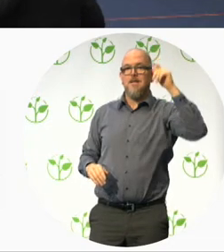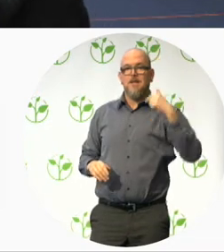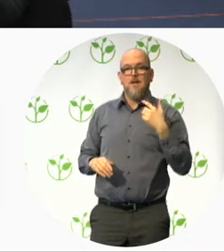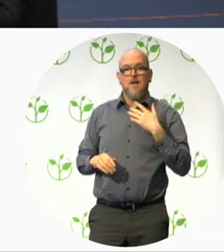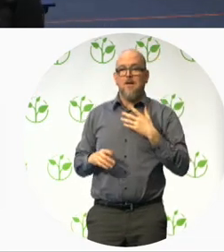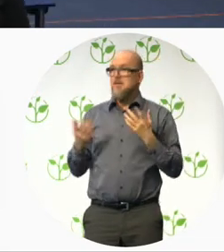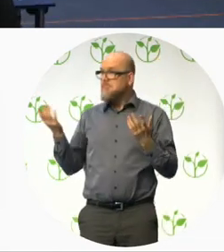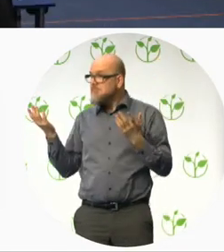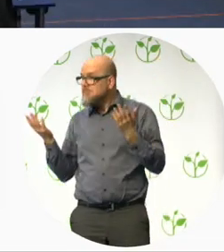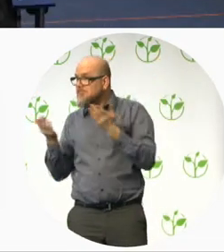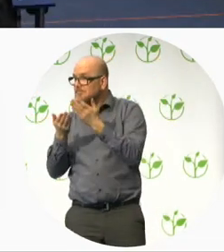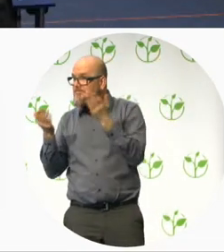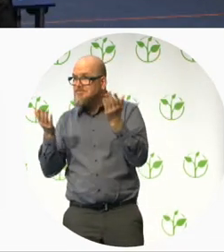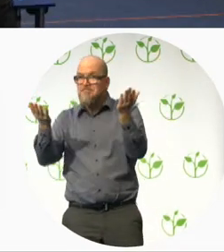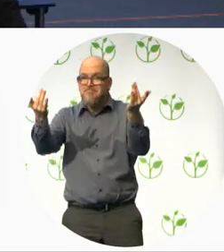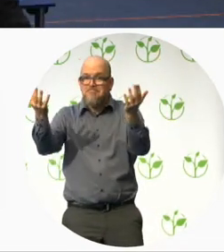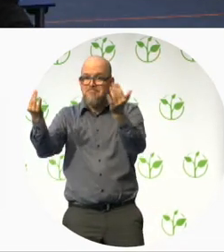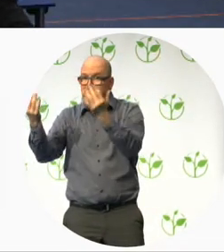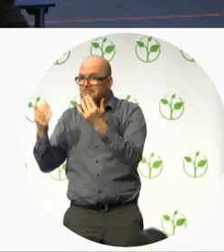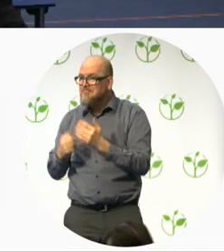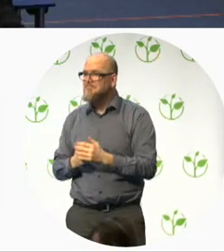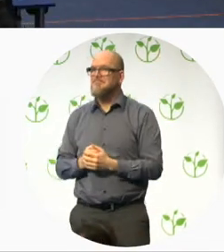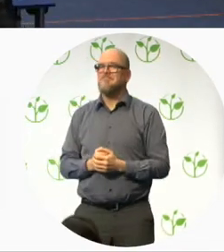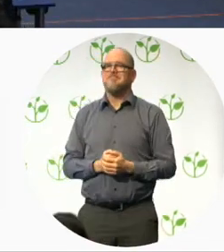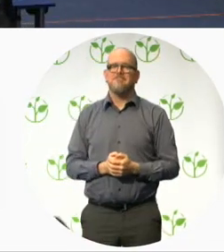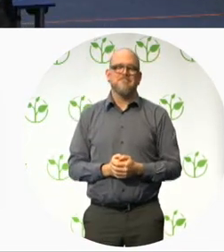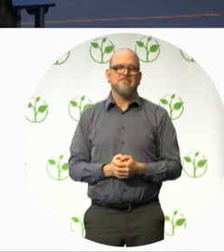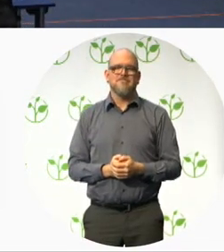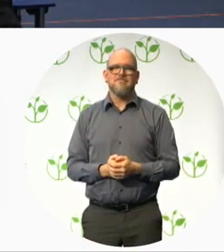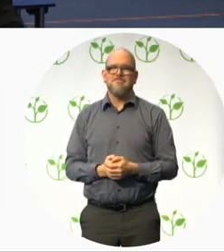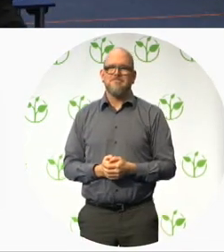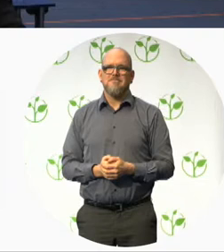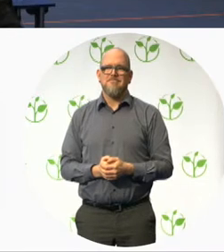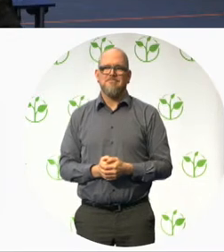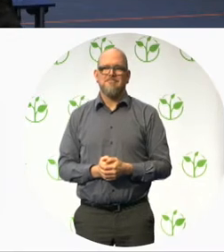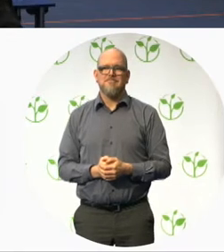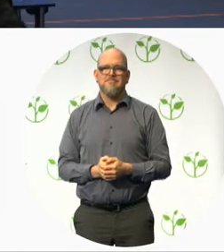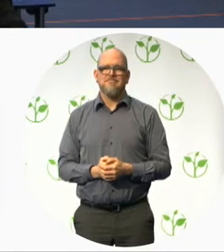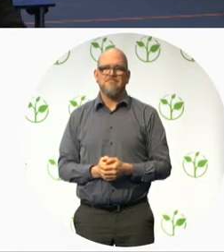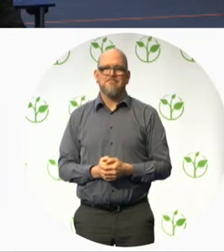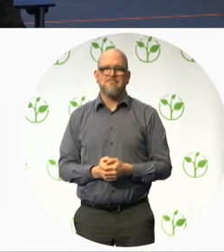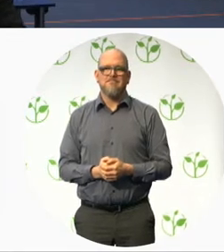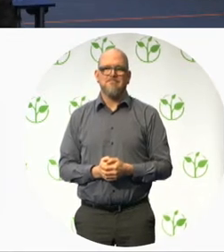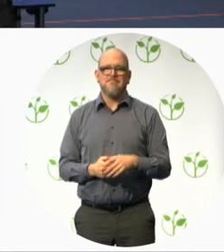Do you have any questions? Not everyone at once. Seriously, lunch must have been really good.